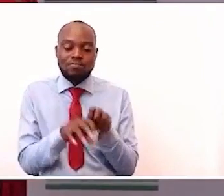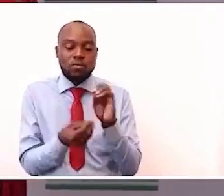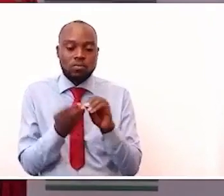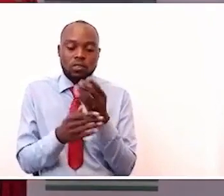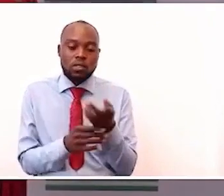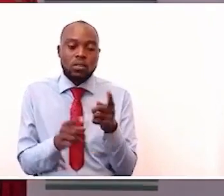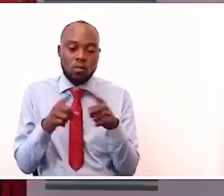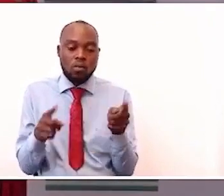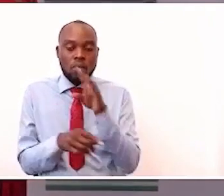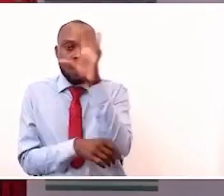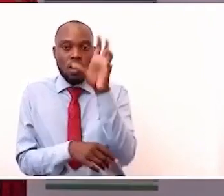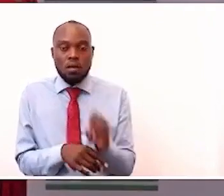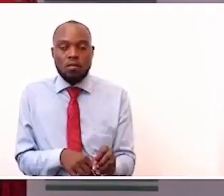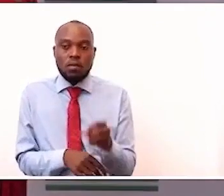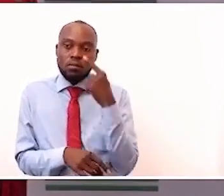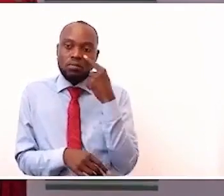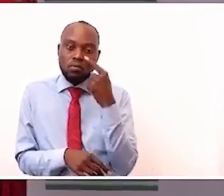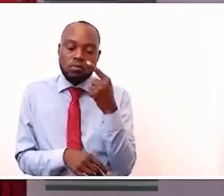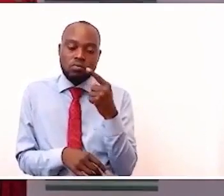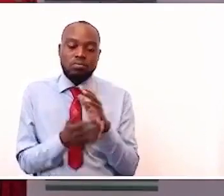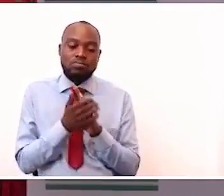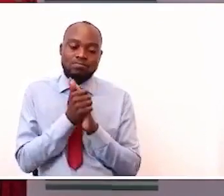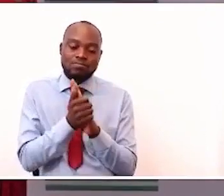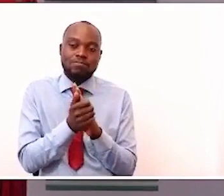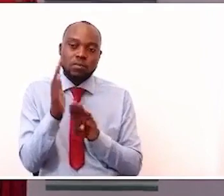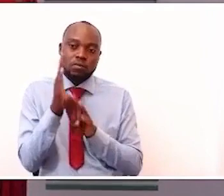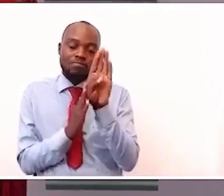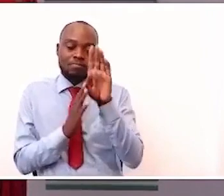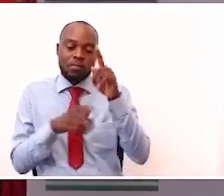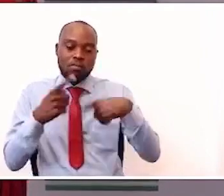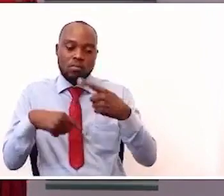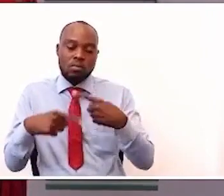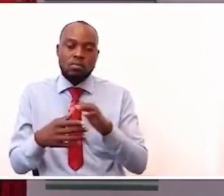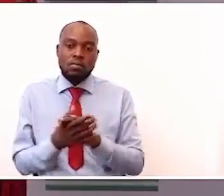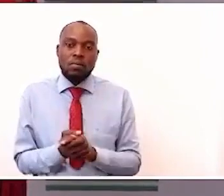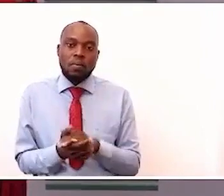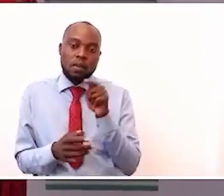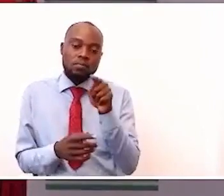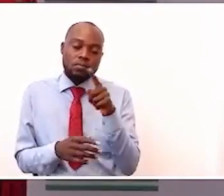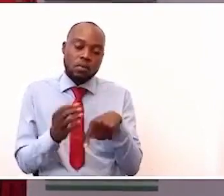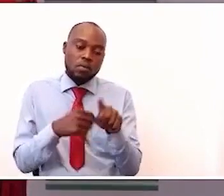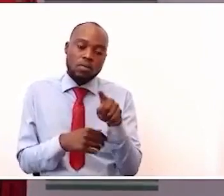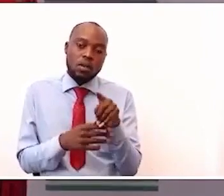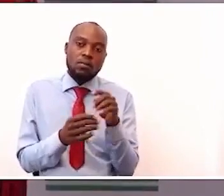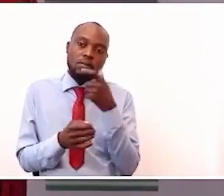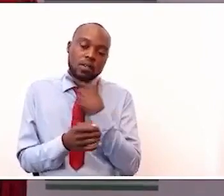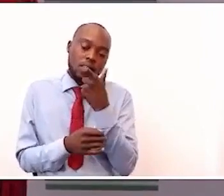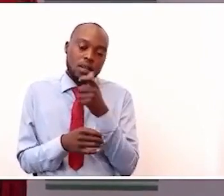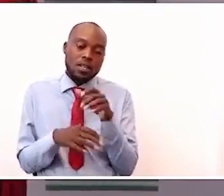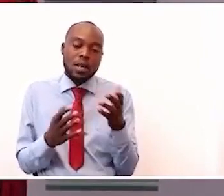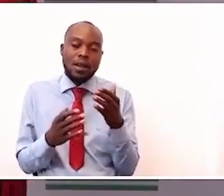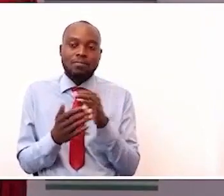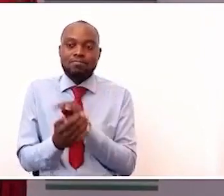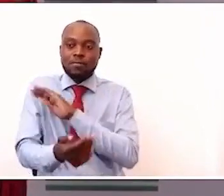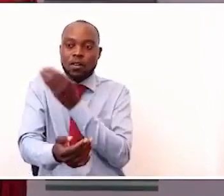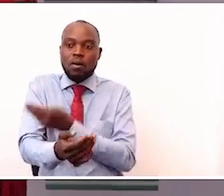is for Africans to take the lead in their development process. This goes to the issue of capacity,